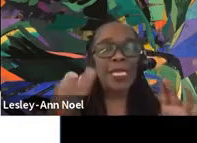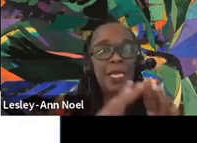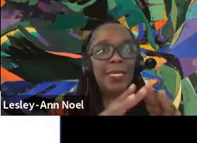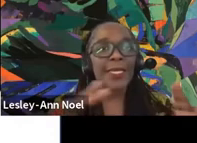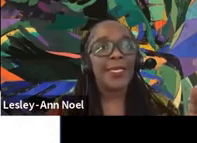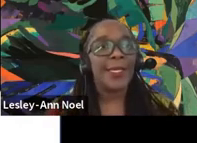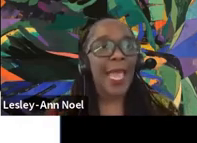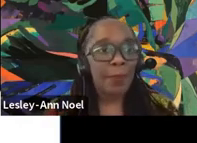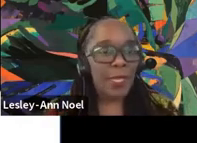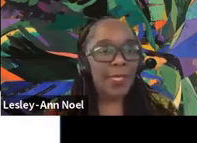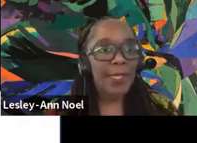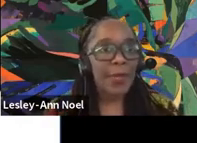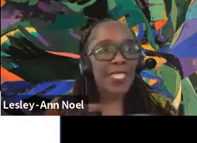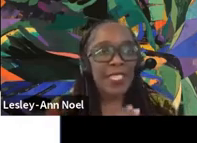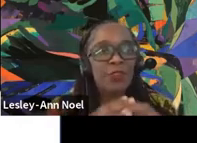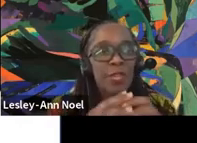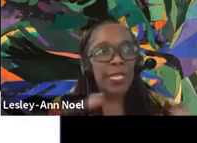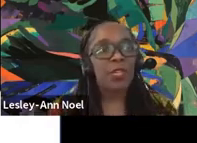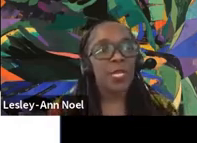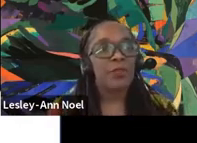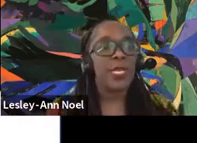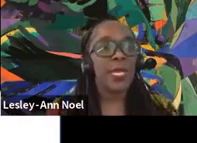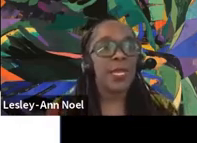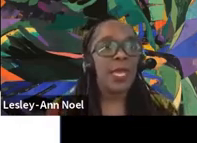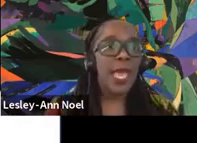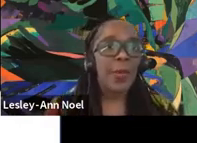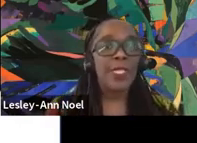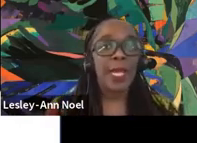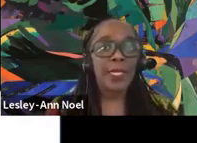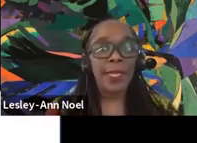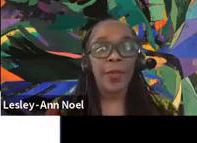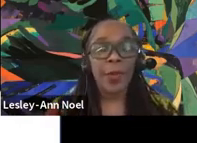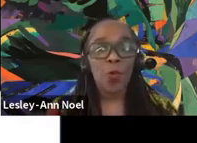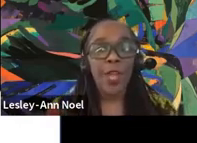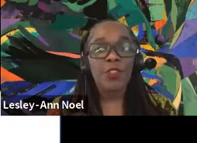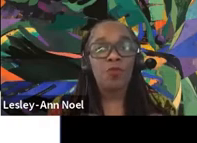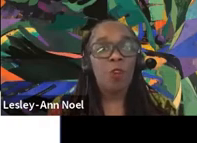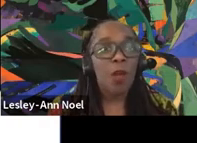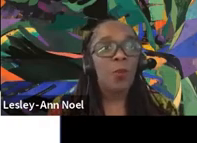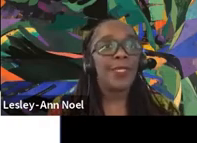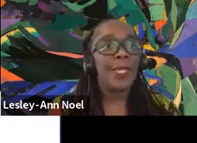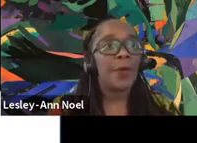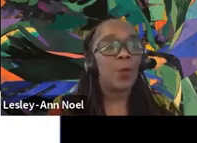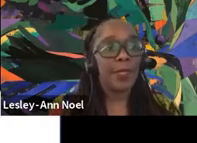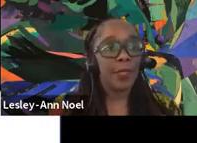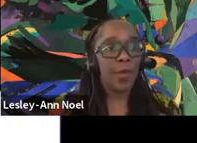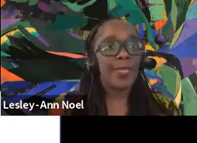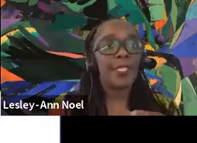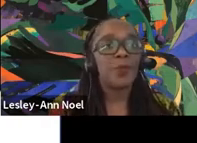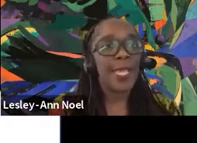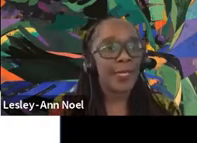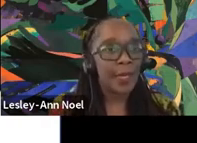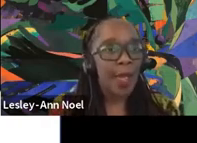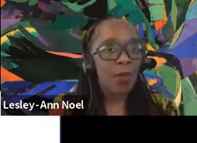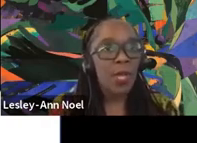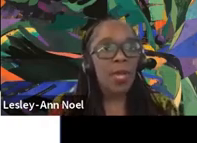we looked at the design process and we did this really critical reading and we started to think, okay, what's wrong with with the way this